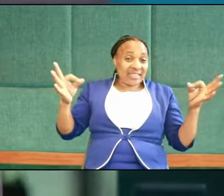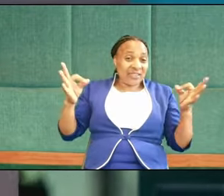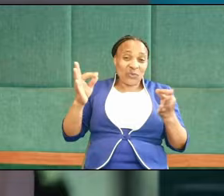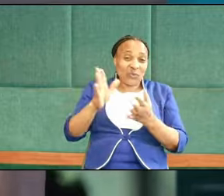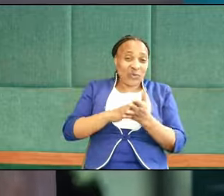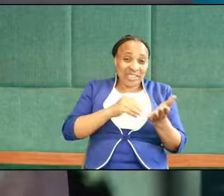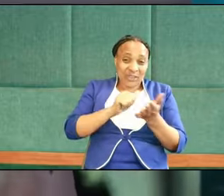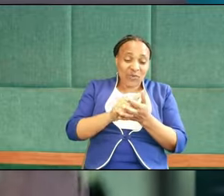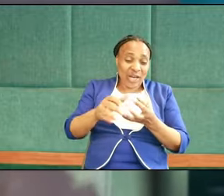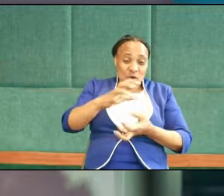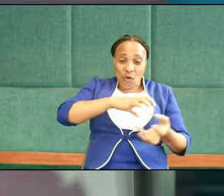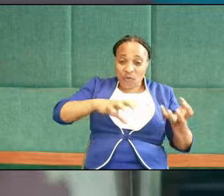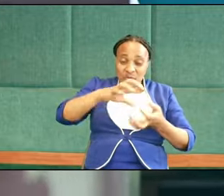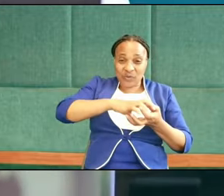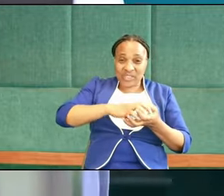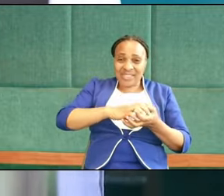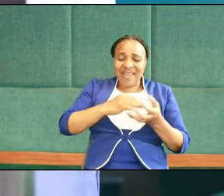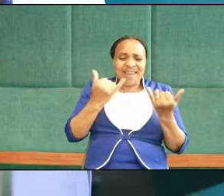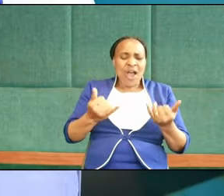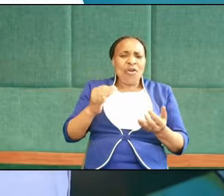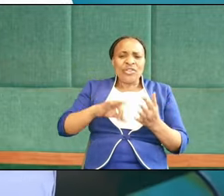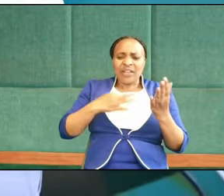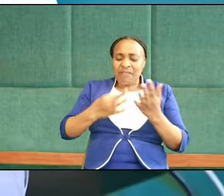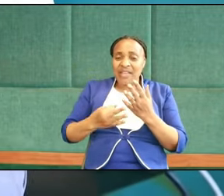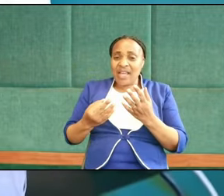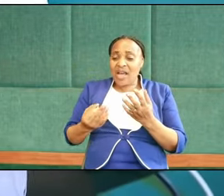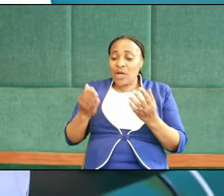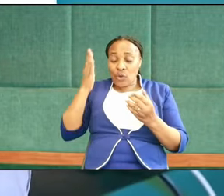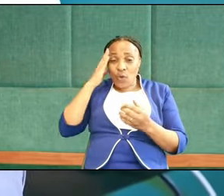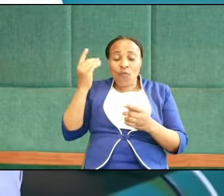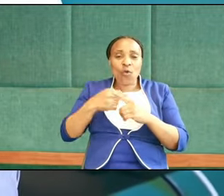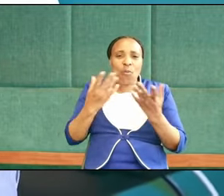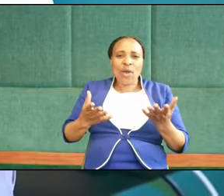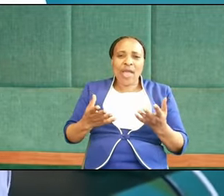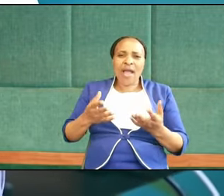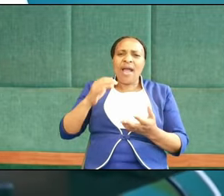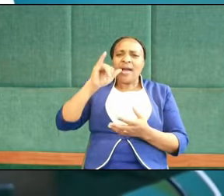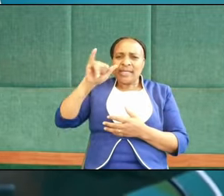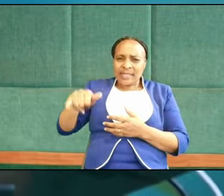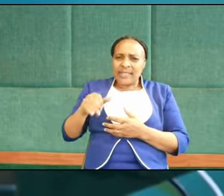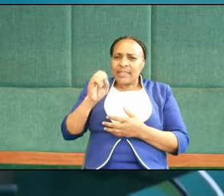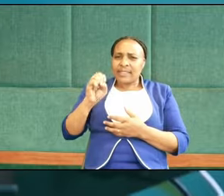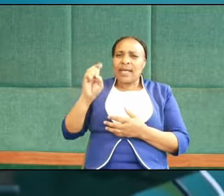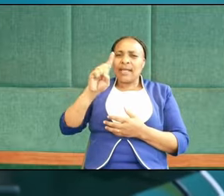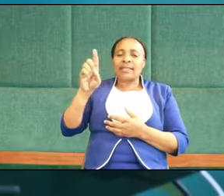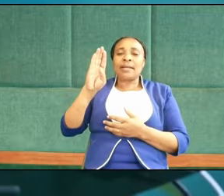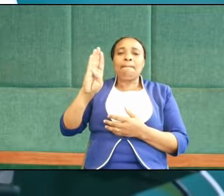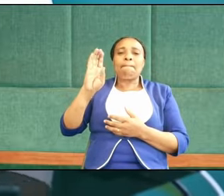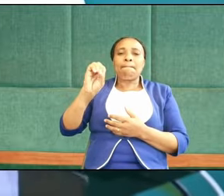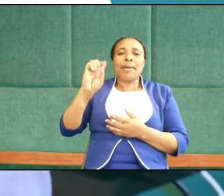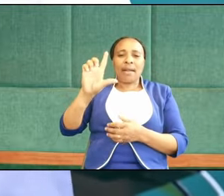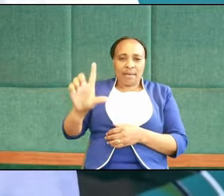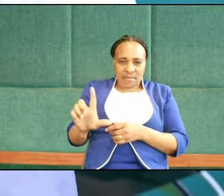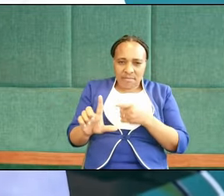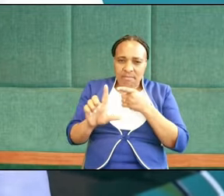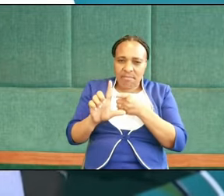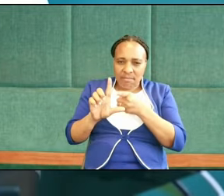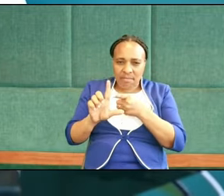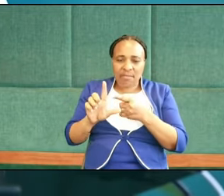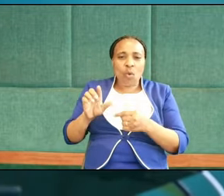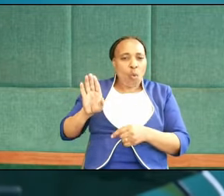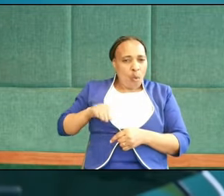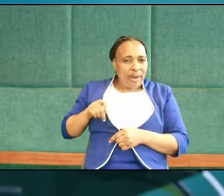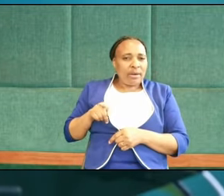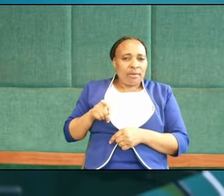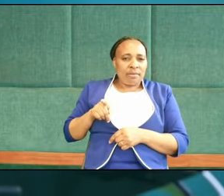the vineyard in context, we are told, was in Jezreel. Look carefully.